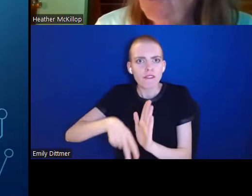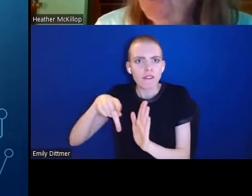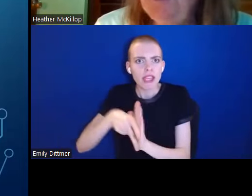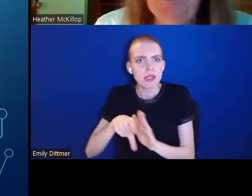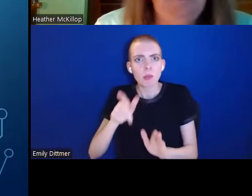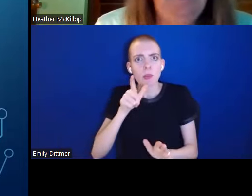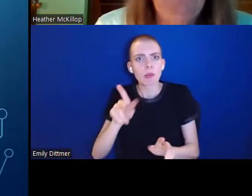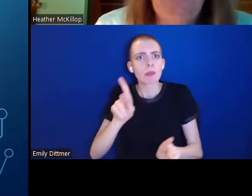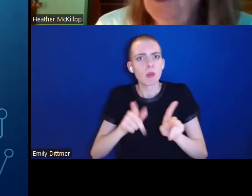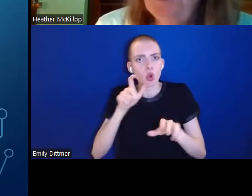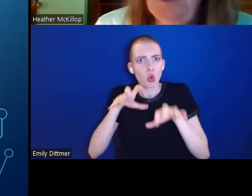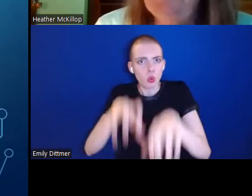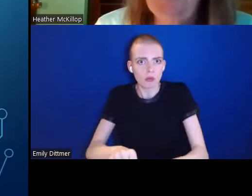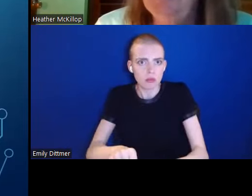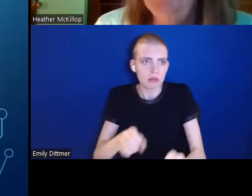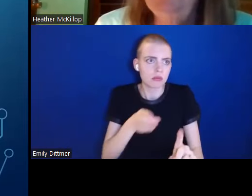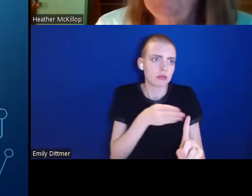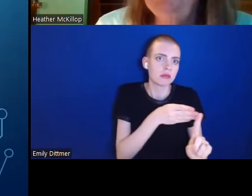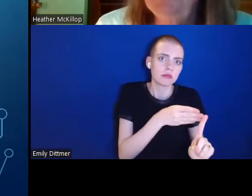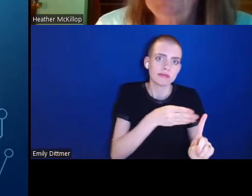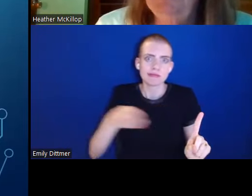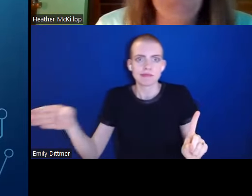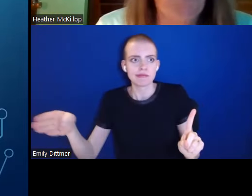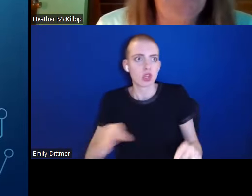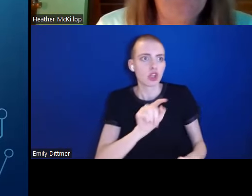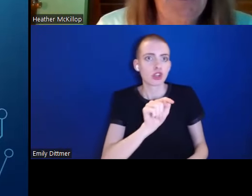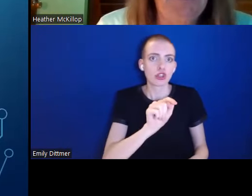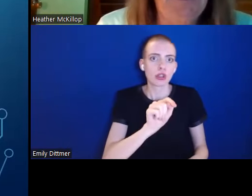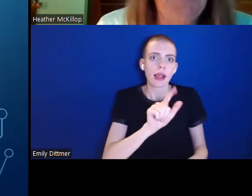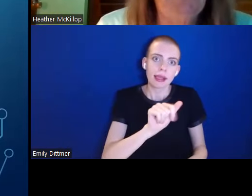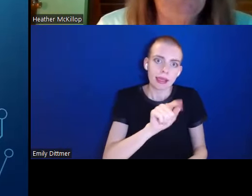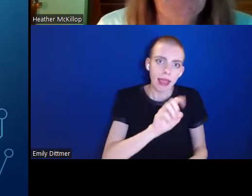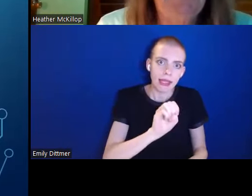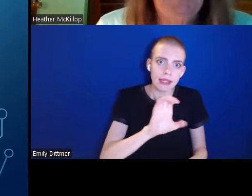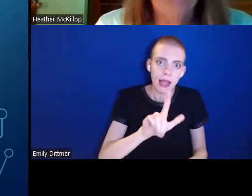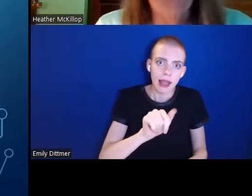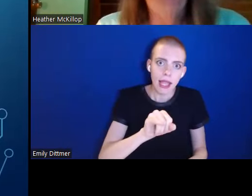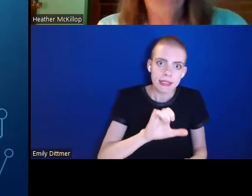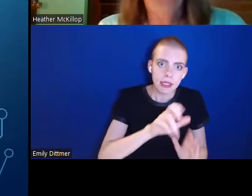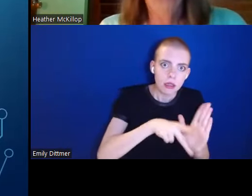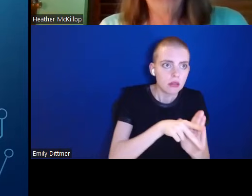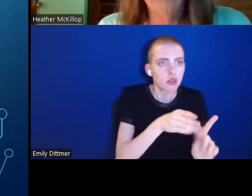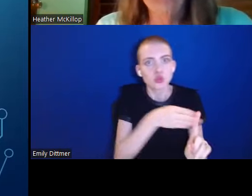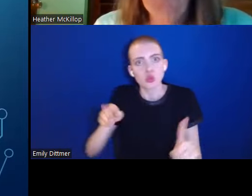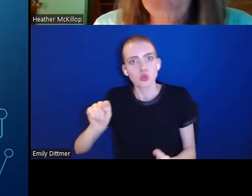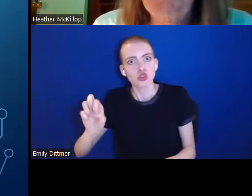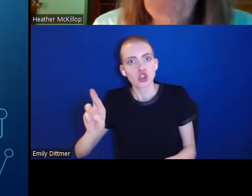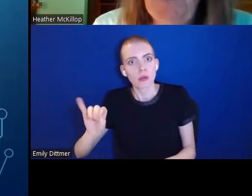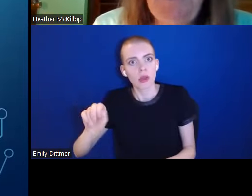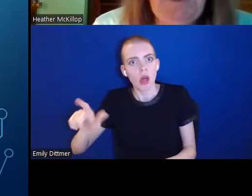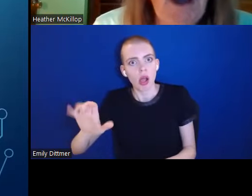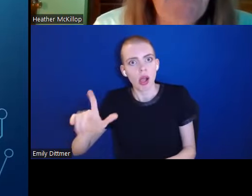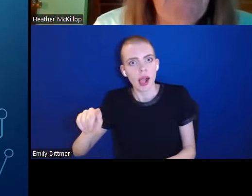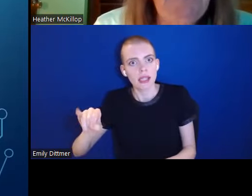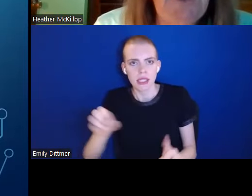Classic through the terminal Classic, which makes it a lot more exciting and interesting. So with the problems